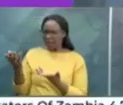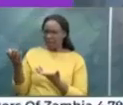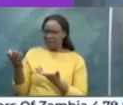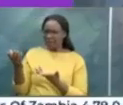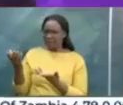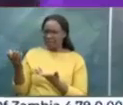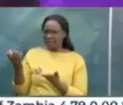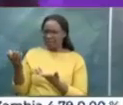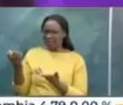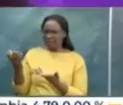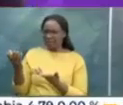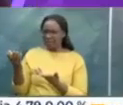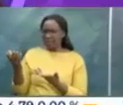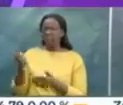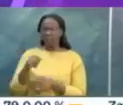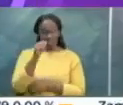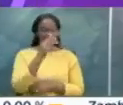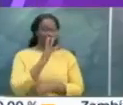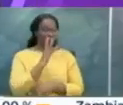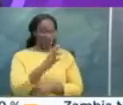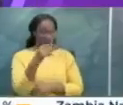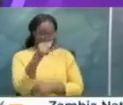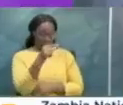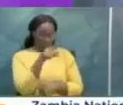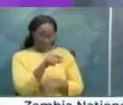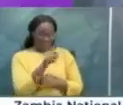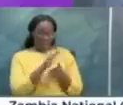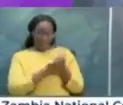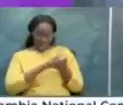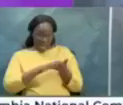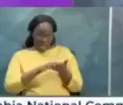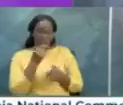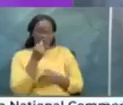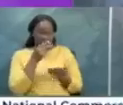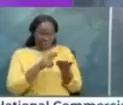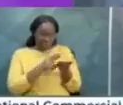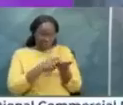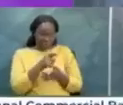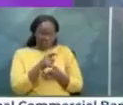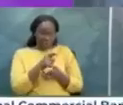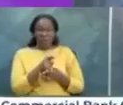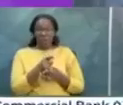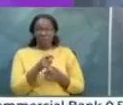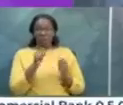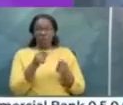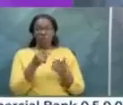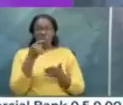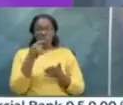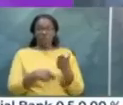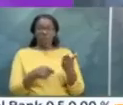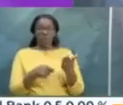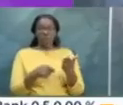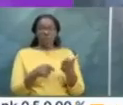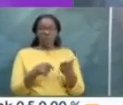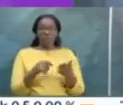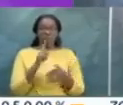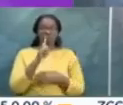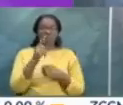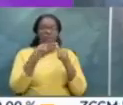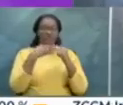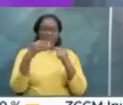Right now, for the 100 grams for plain peanut butter, you can get it for a retail price of 180